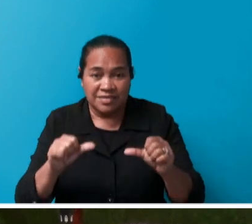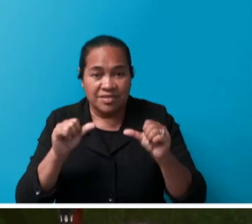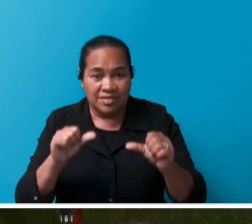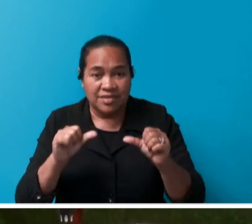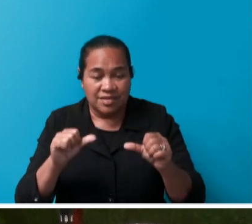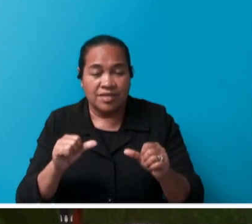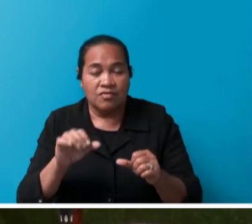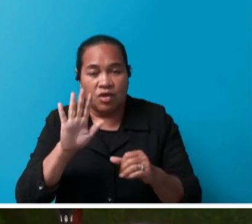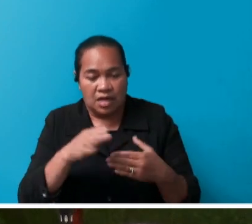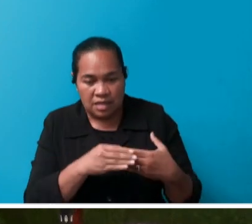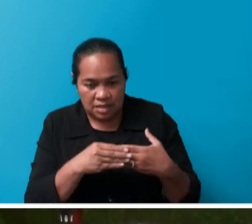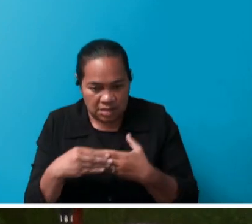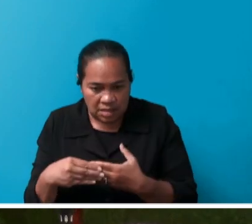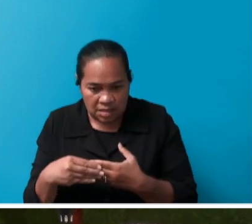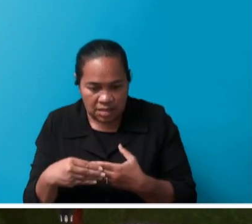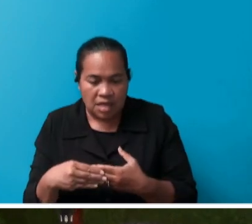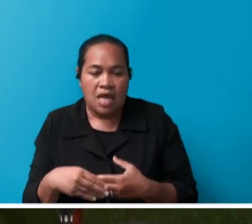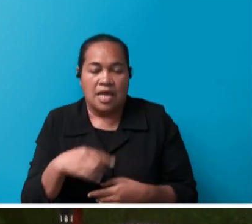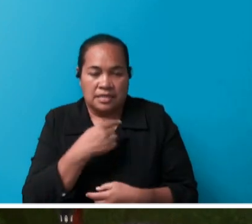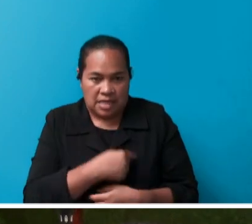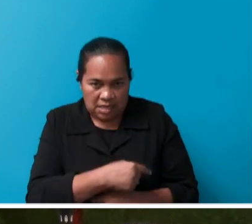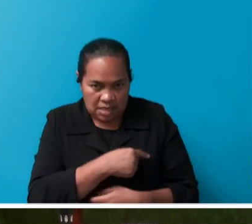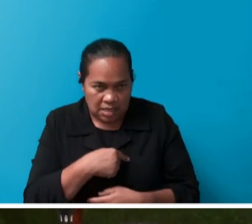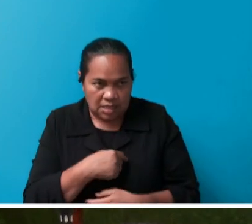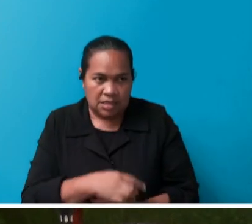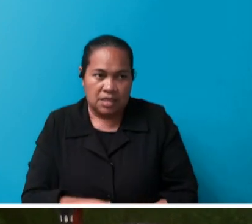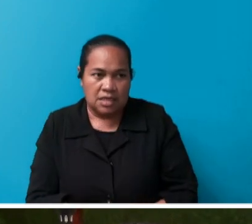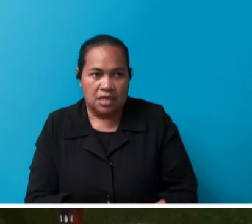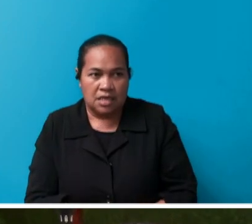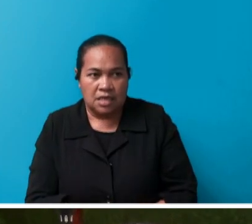for his leadership, wisdom, and dedication, and I